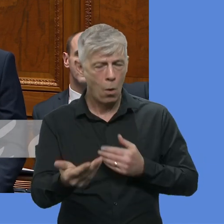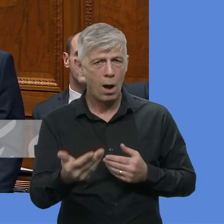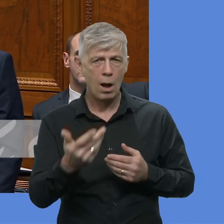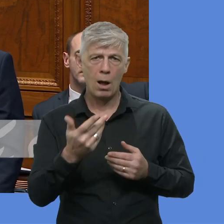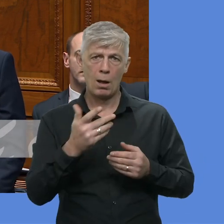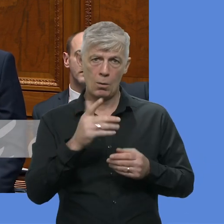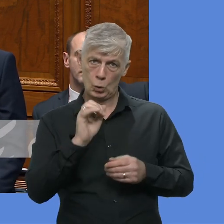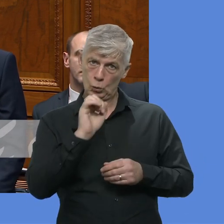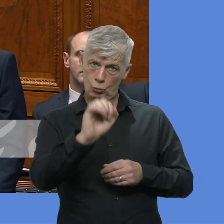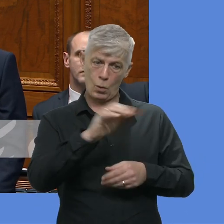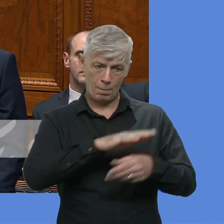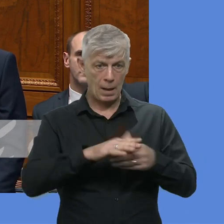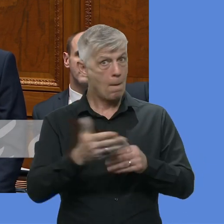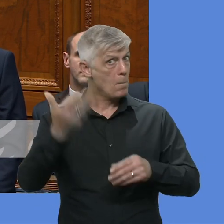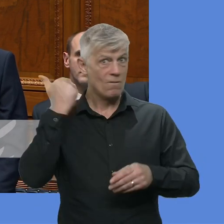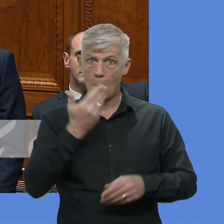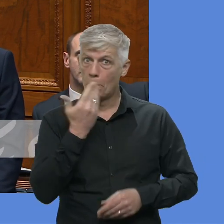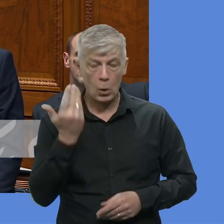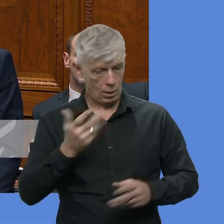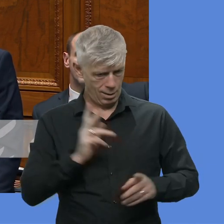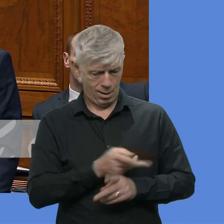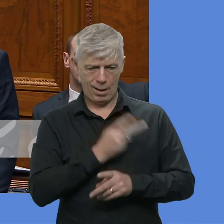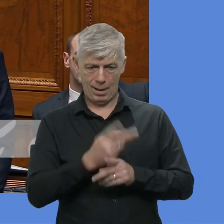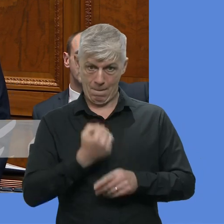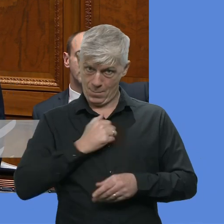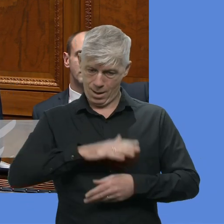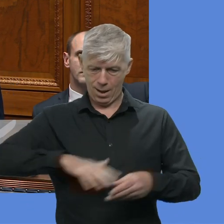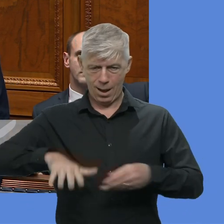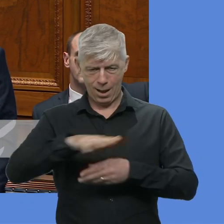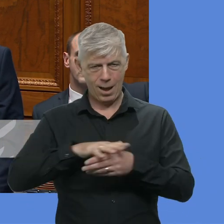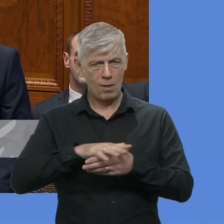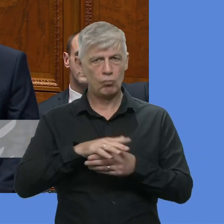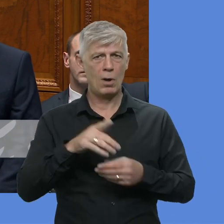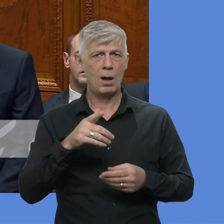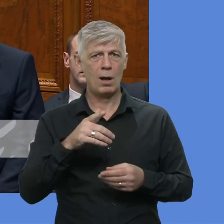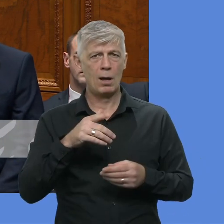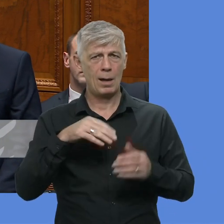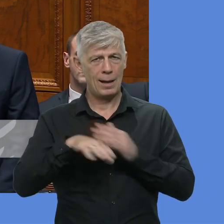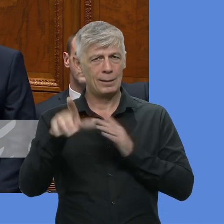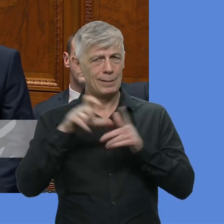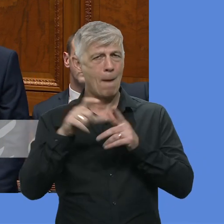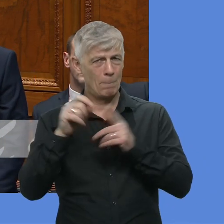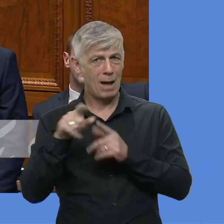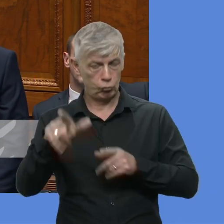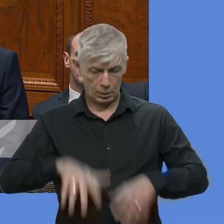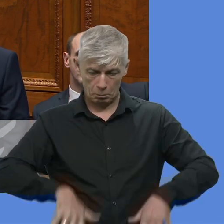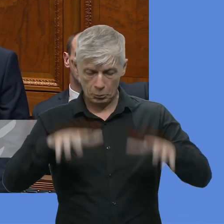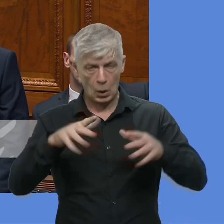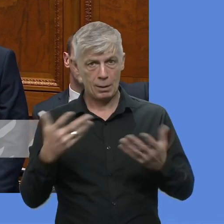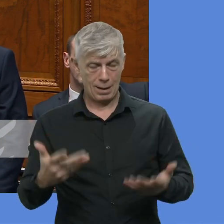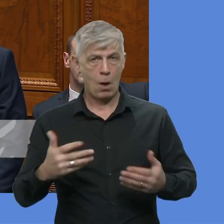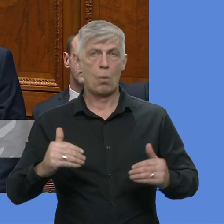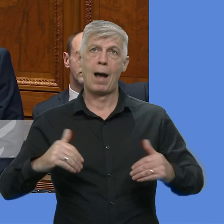newer places where they haven't experienced floods before, such as my constituents in Cathedral View and Cathedral Park and Downpatrick, who are now being hit with very